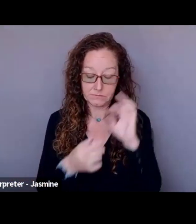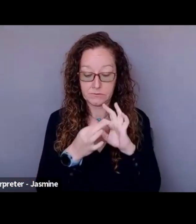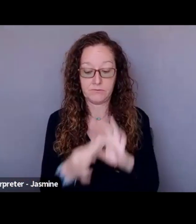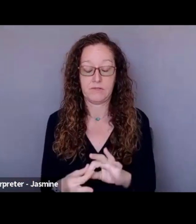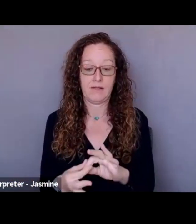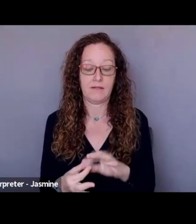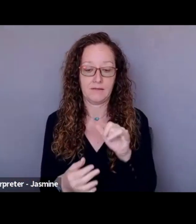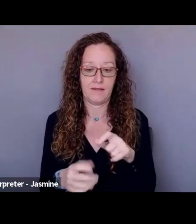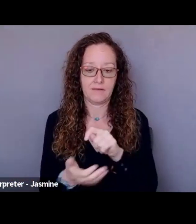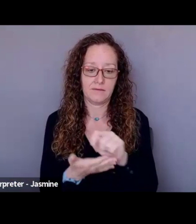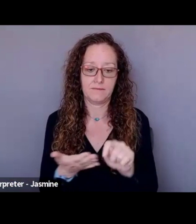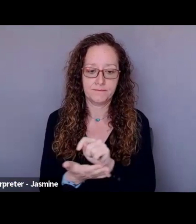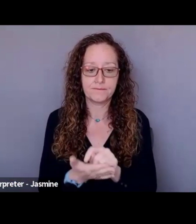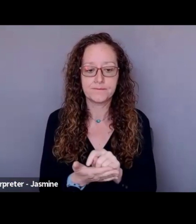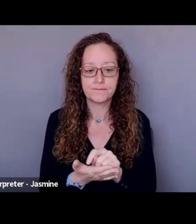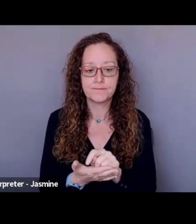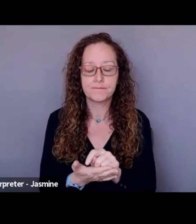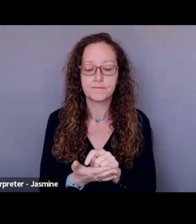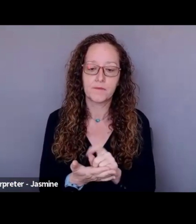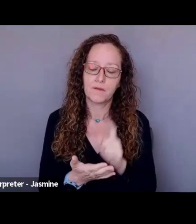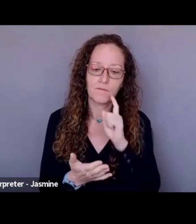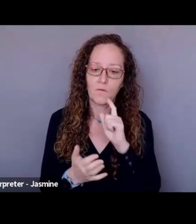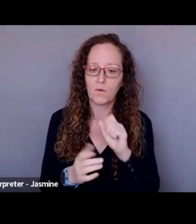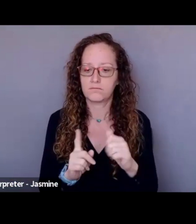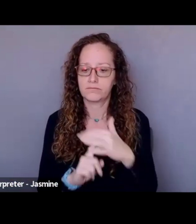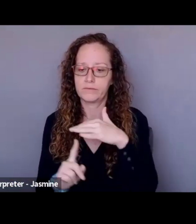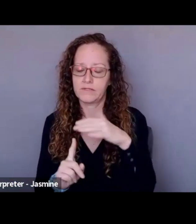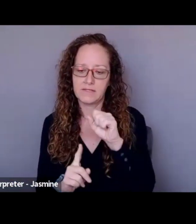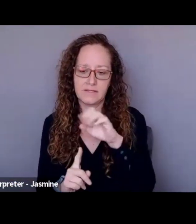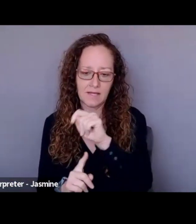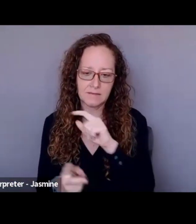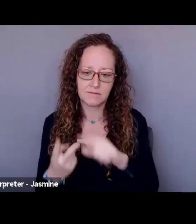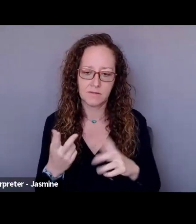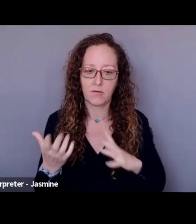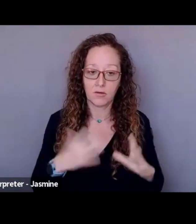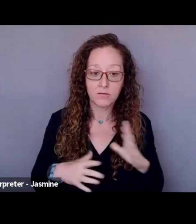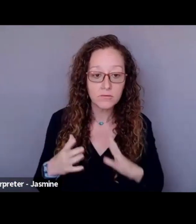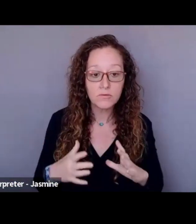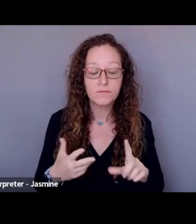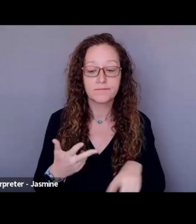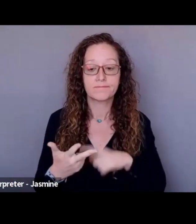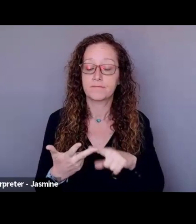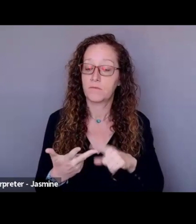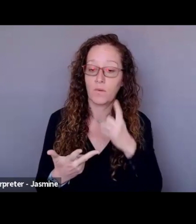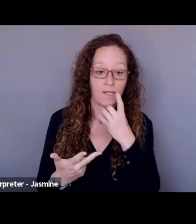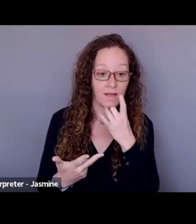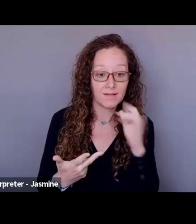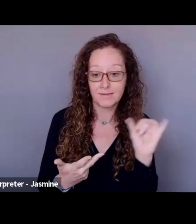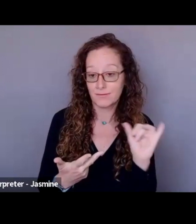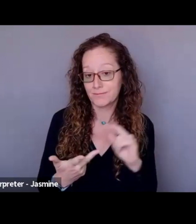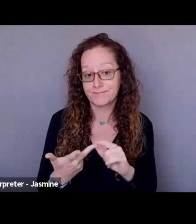period, particularly with sets or costumes, but you can consider lighting as well for